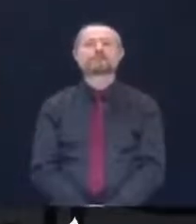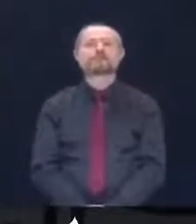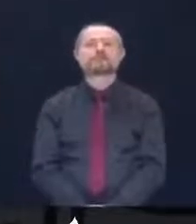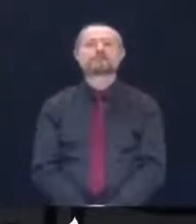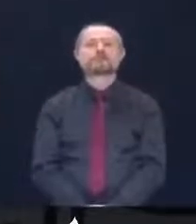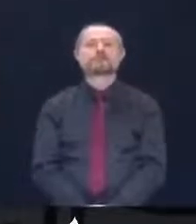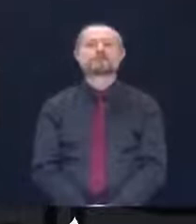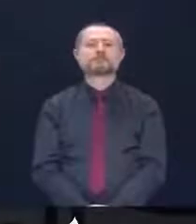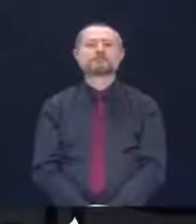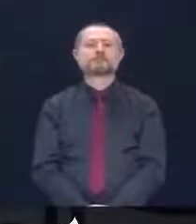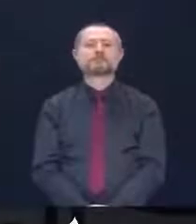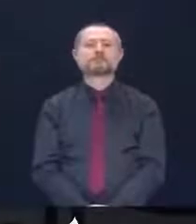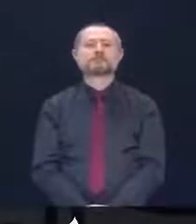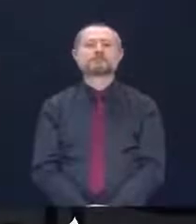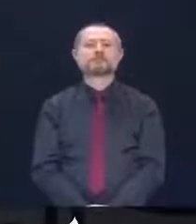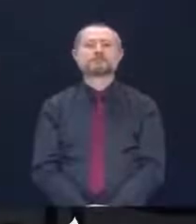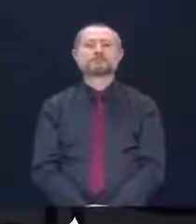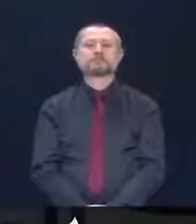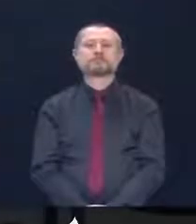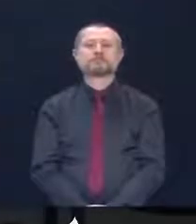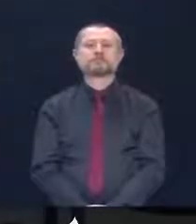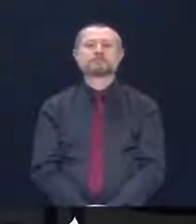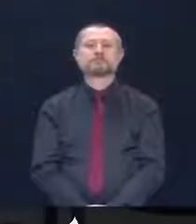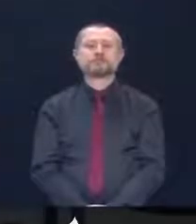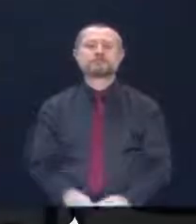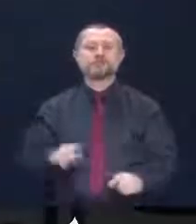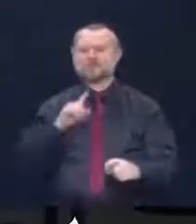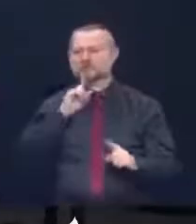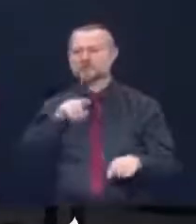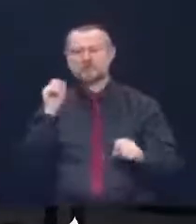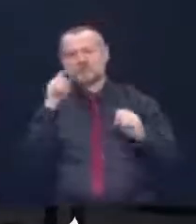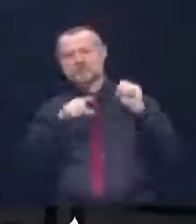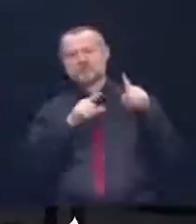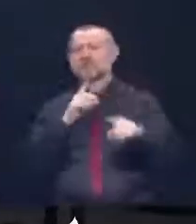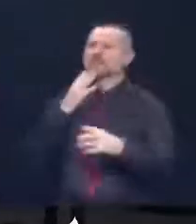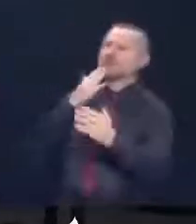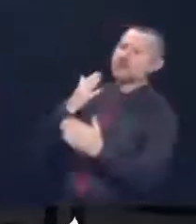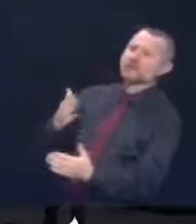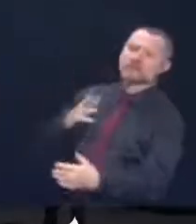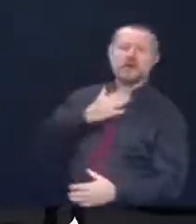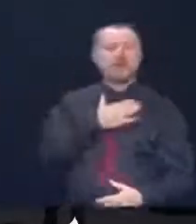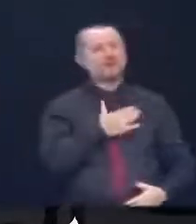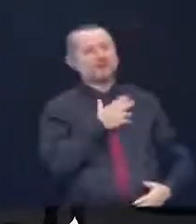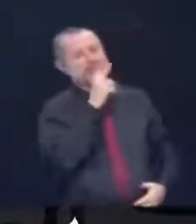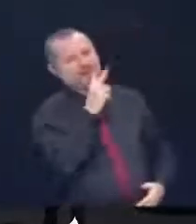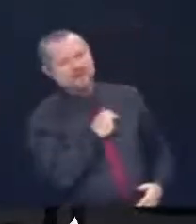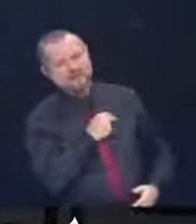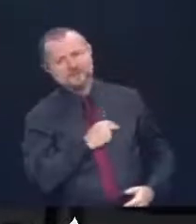spending millions of dollars on NTA? Thank you very much. Have a happy Thanksgiving.